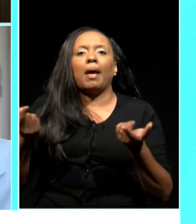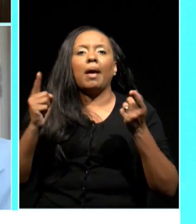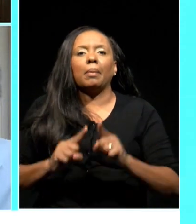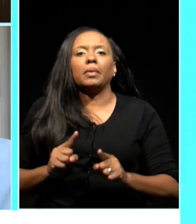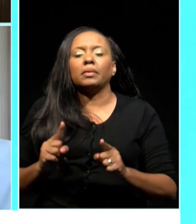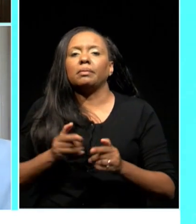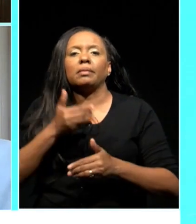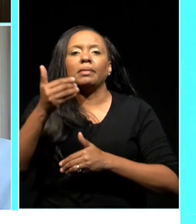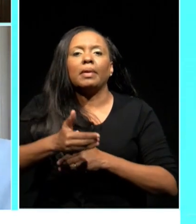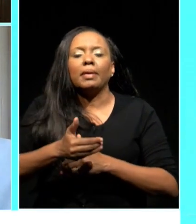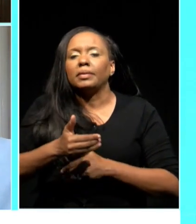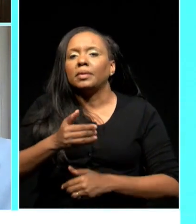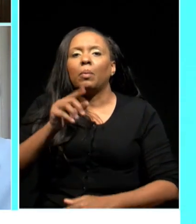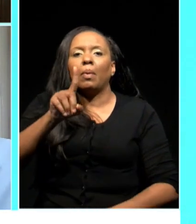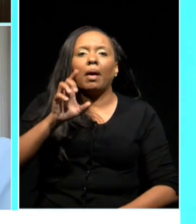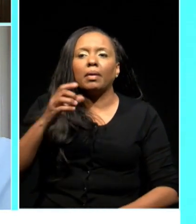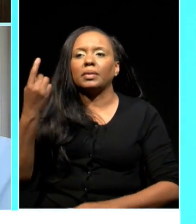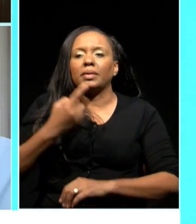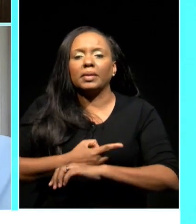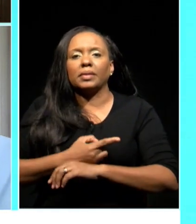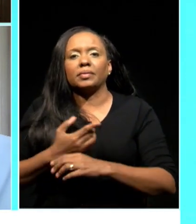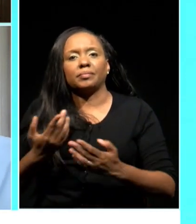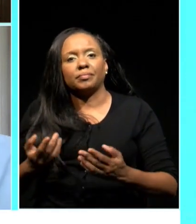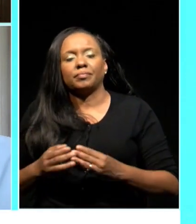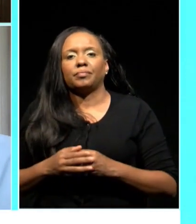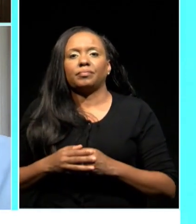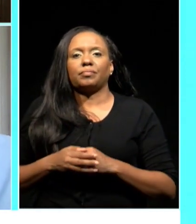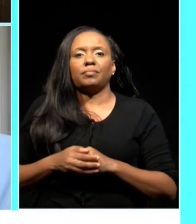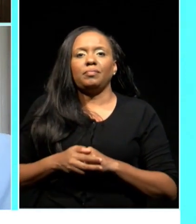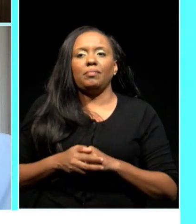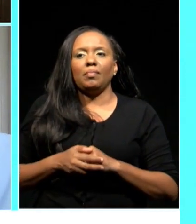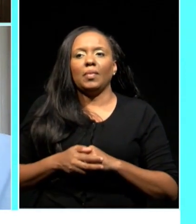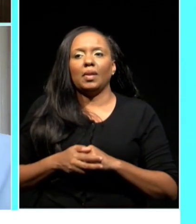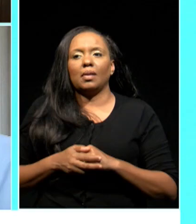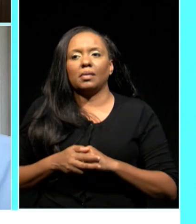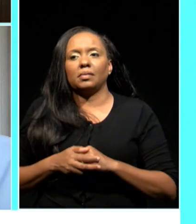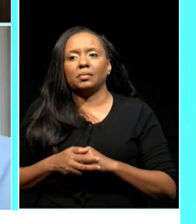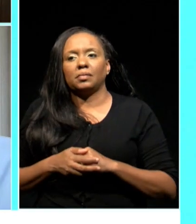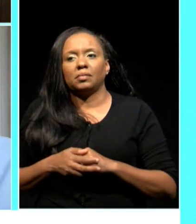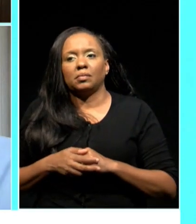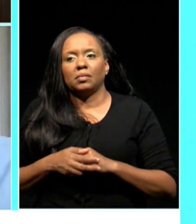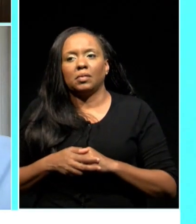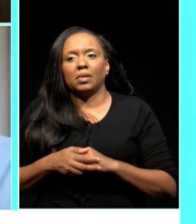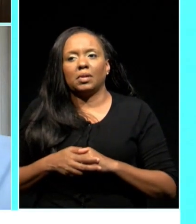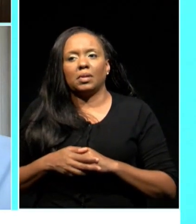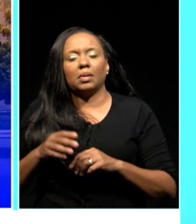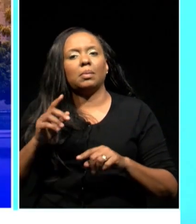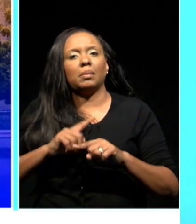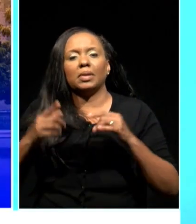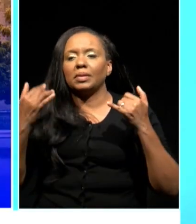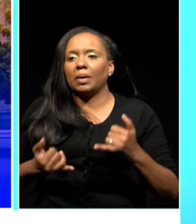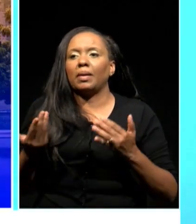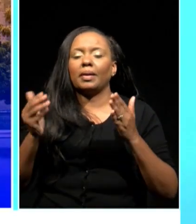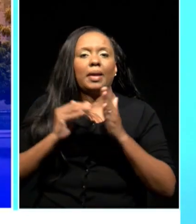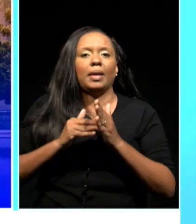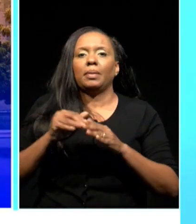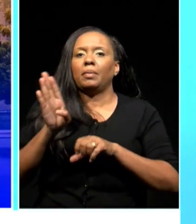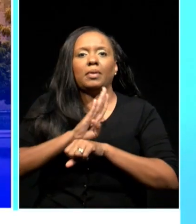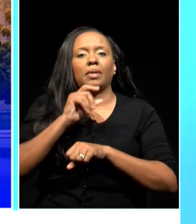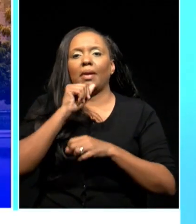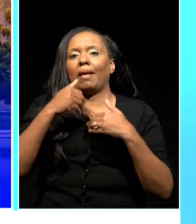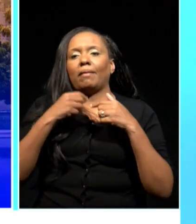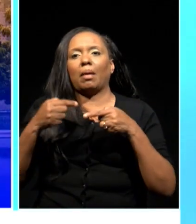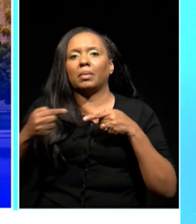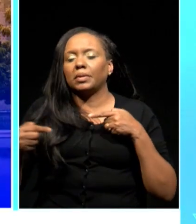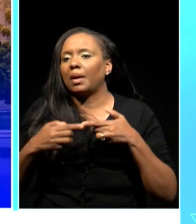have to do to allay some of the fears of Barbadians that once again we don't have an opposition. I'm going to start with you,